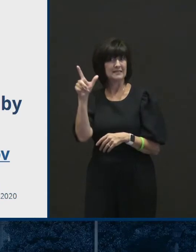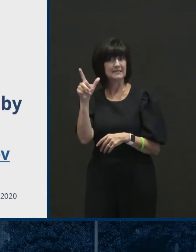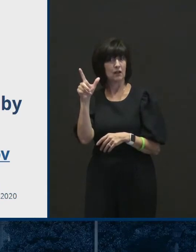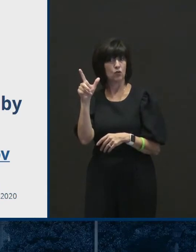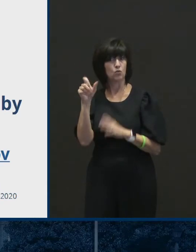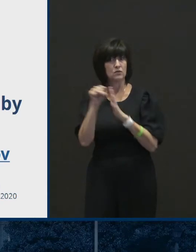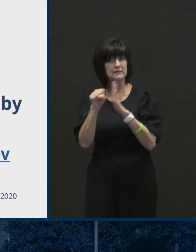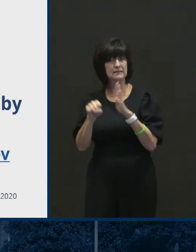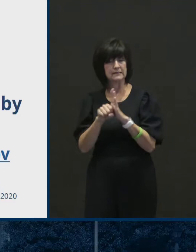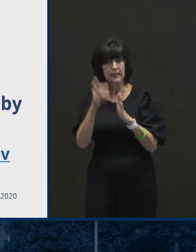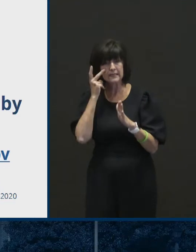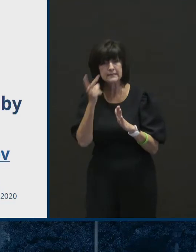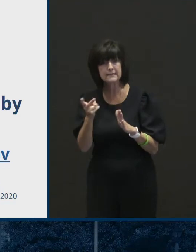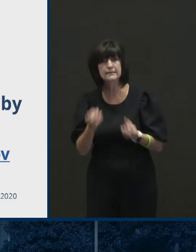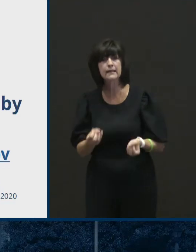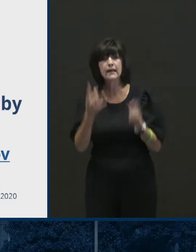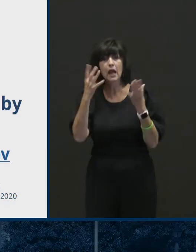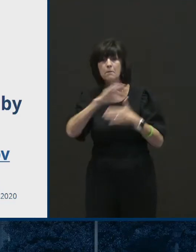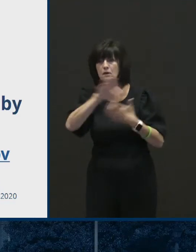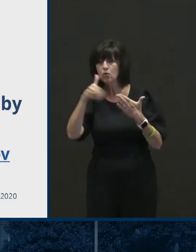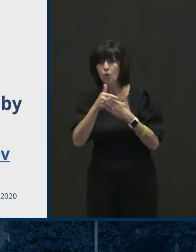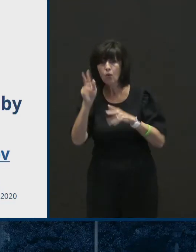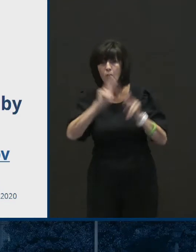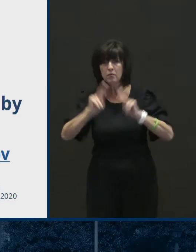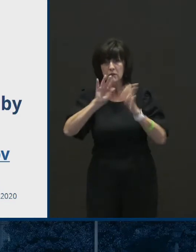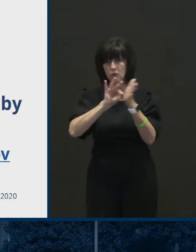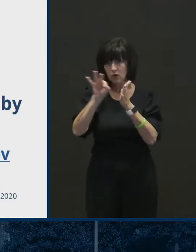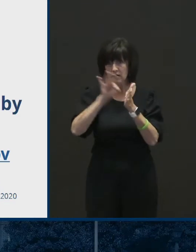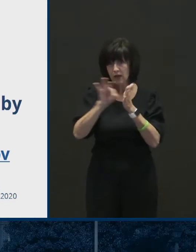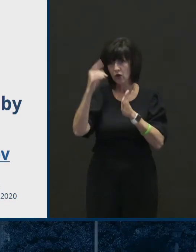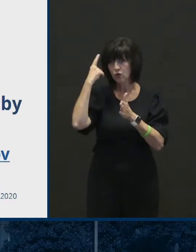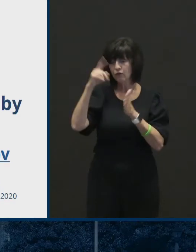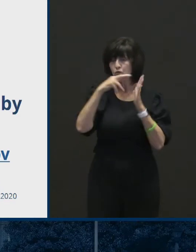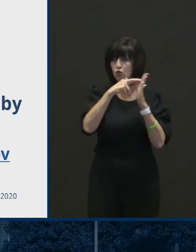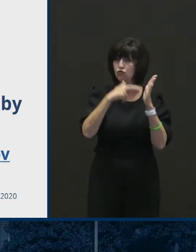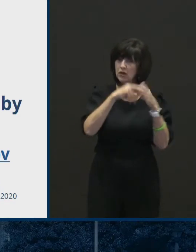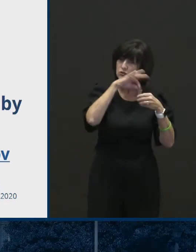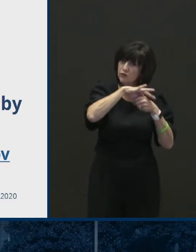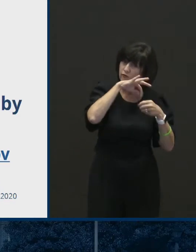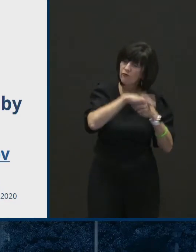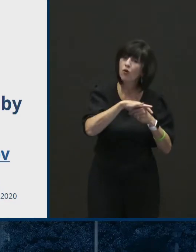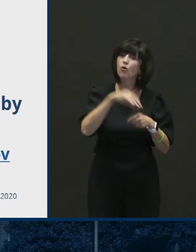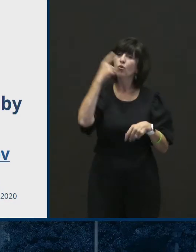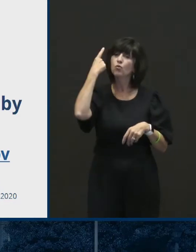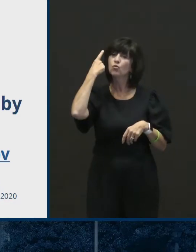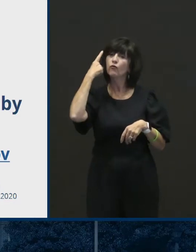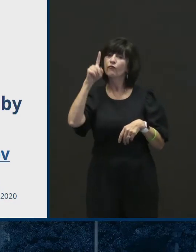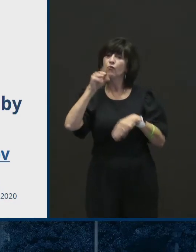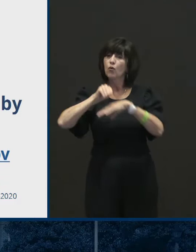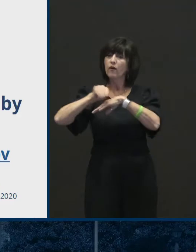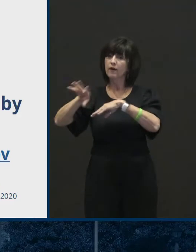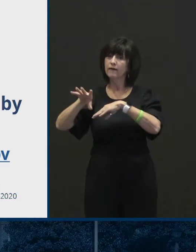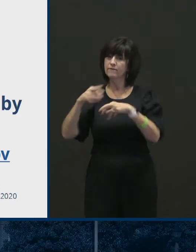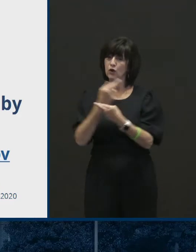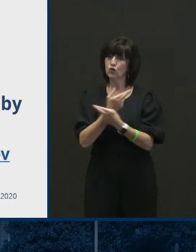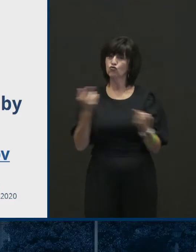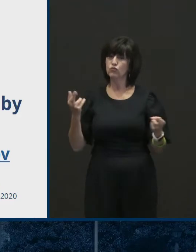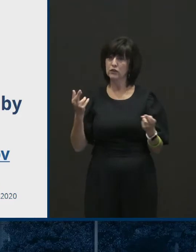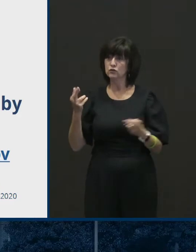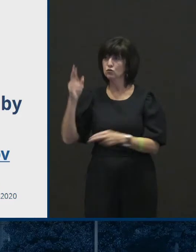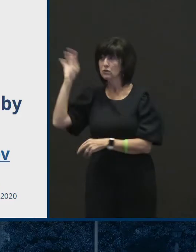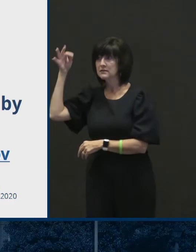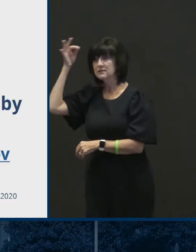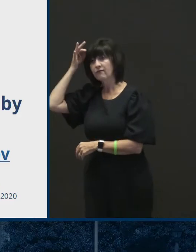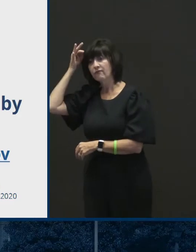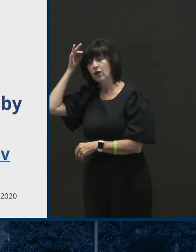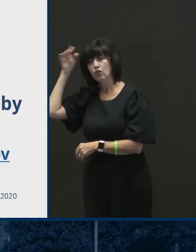here registered, and we can get the resources that we need, mostly that come from the federal government